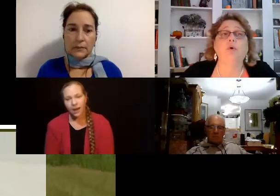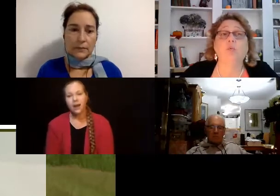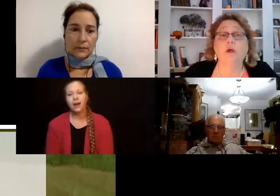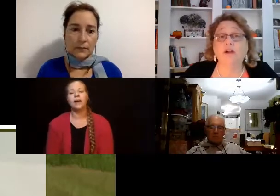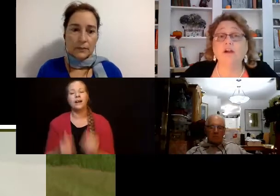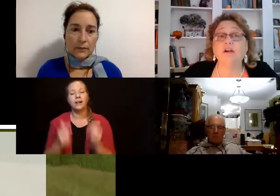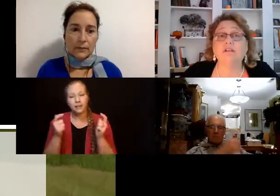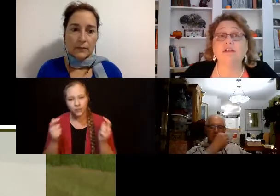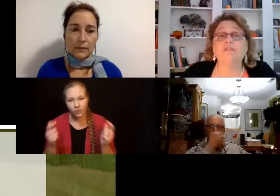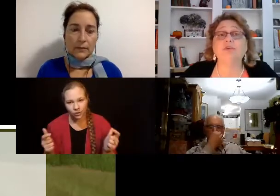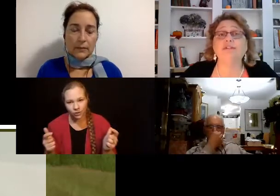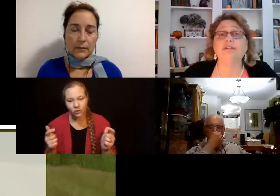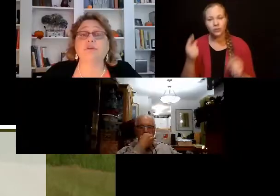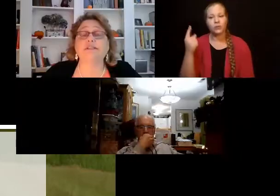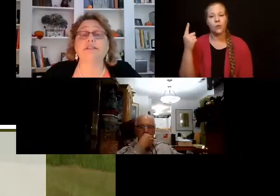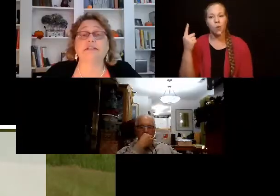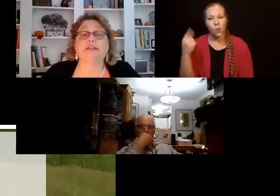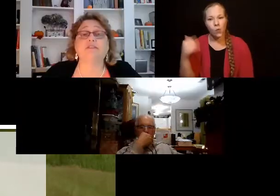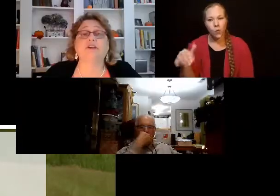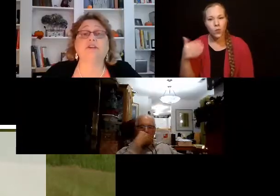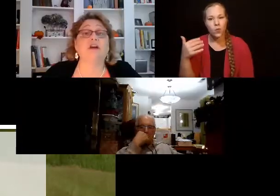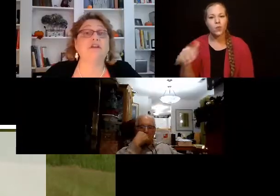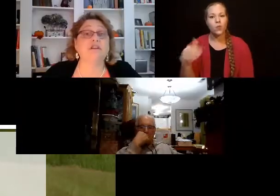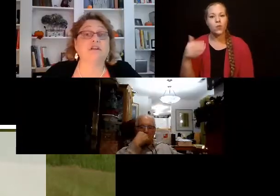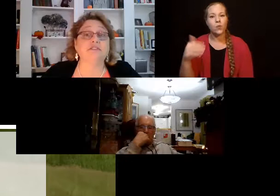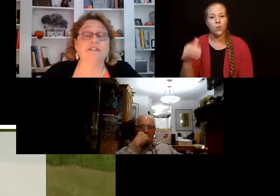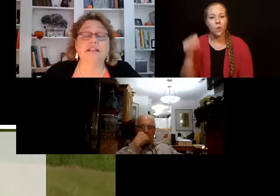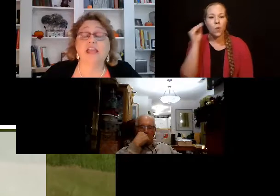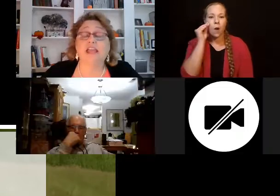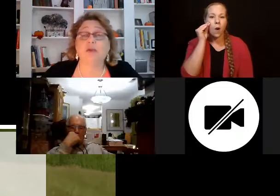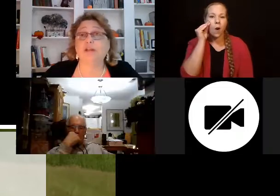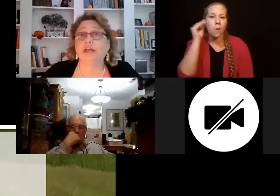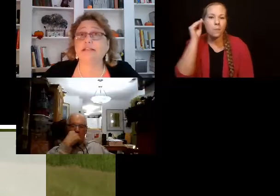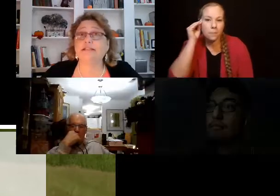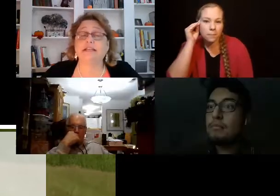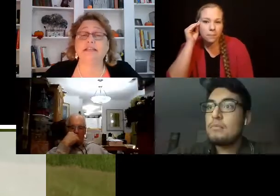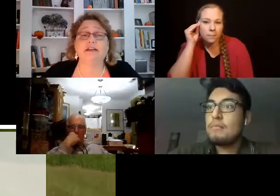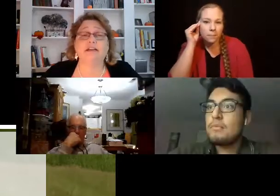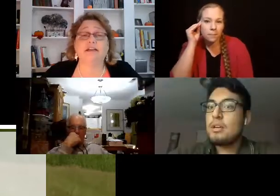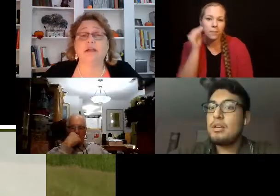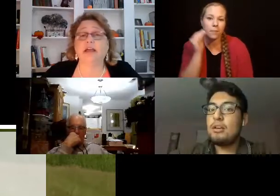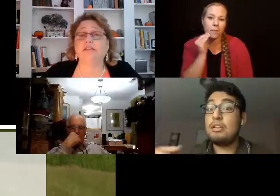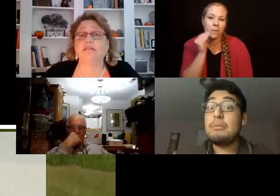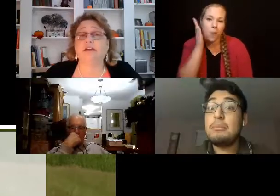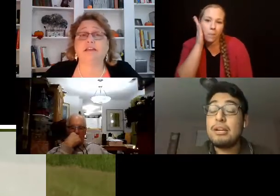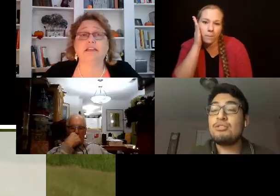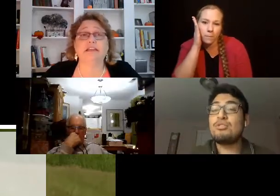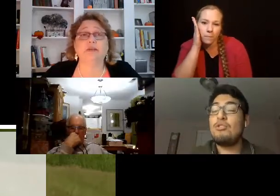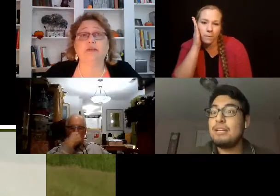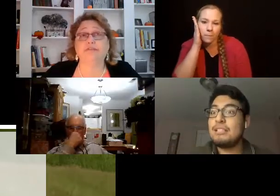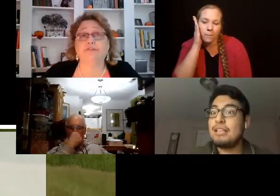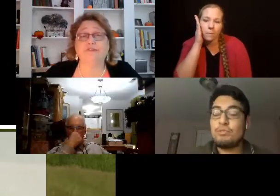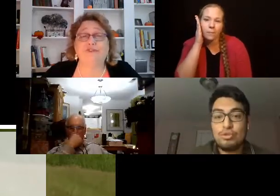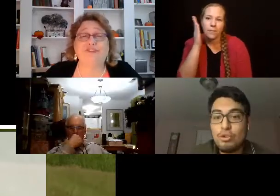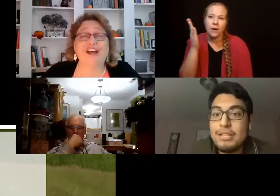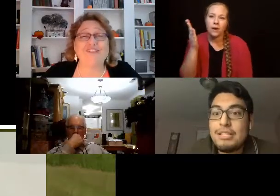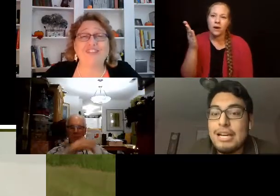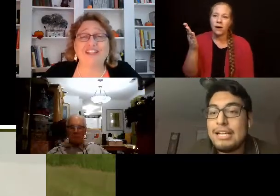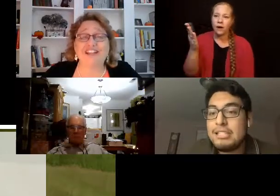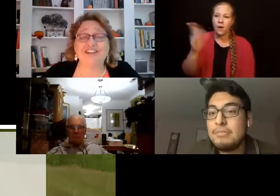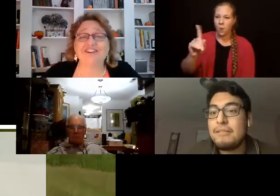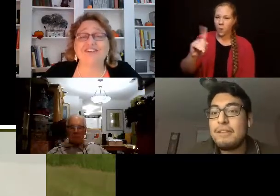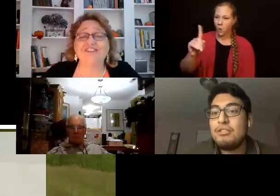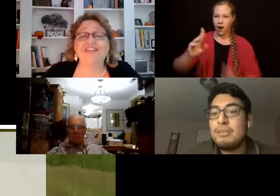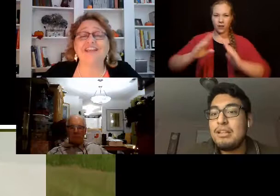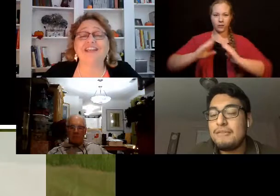Home, where are our loved ones going to live? Our young adults. And when I say young, I'm kind of talking anybody 55